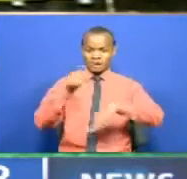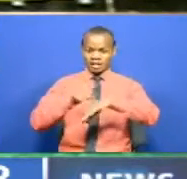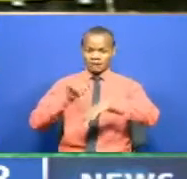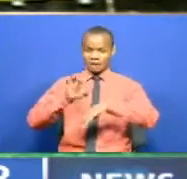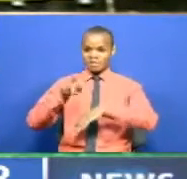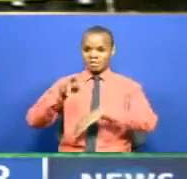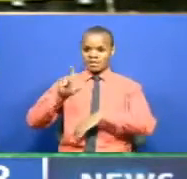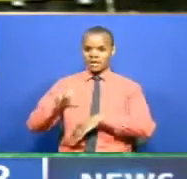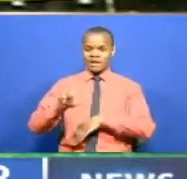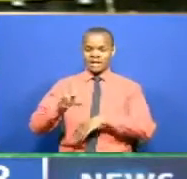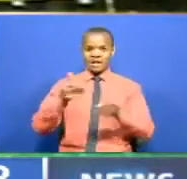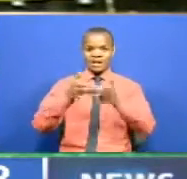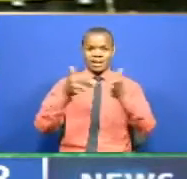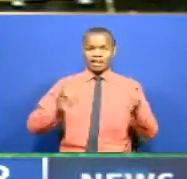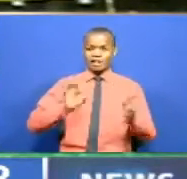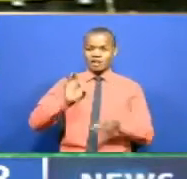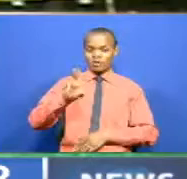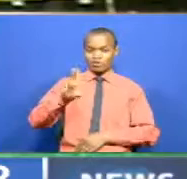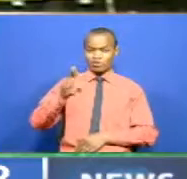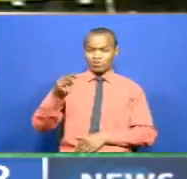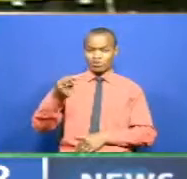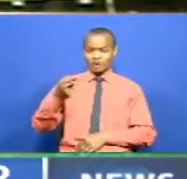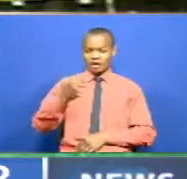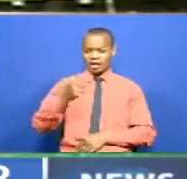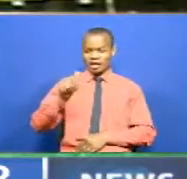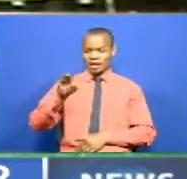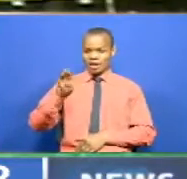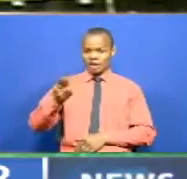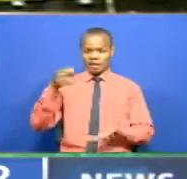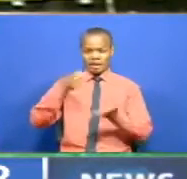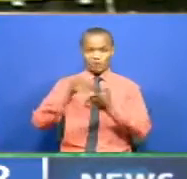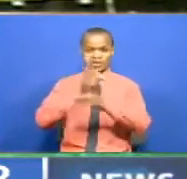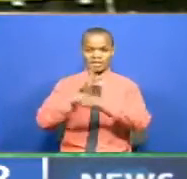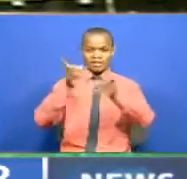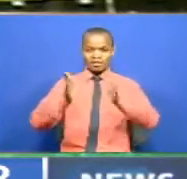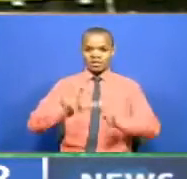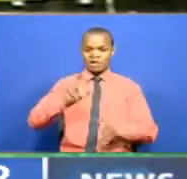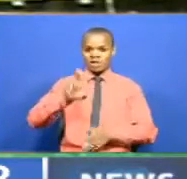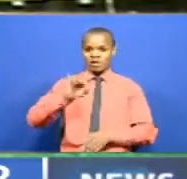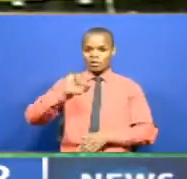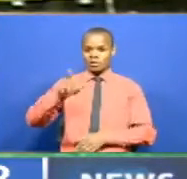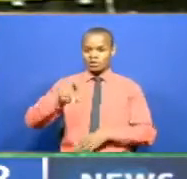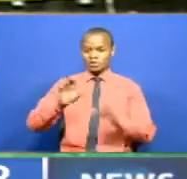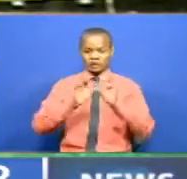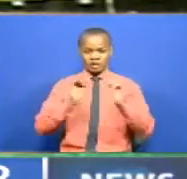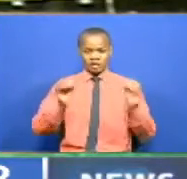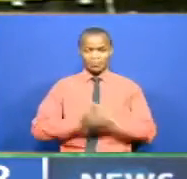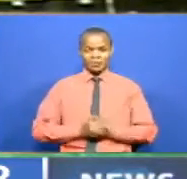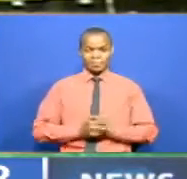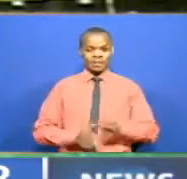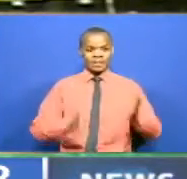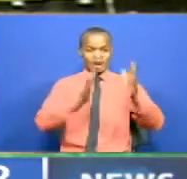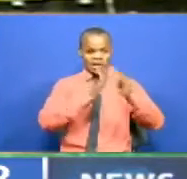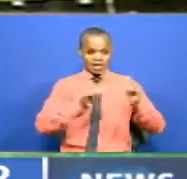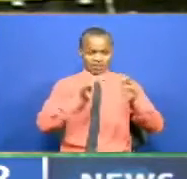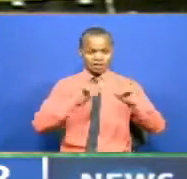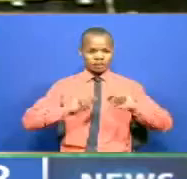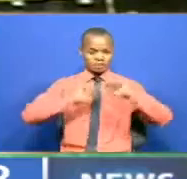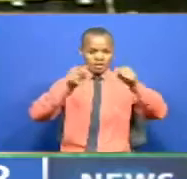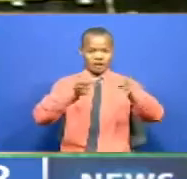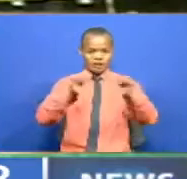opener against Fulham tomorrow, including defender David Luiz. Now, the Gunners travel to Craven Cottage to face the